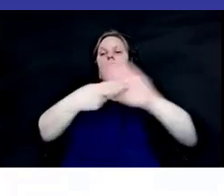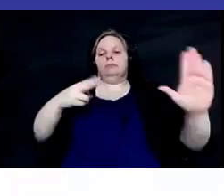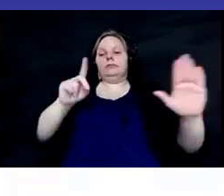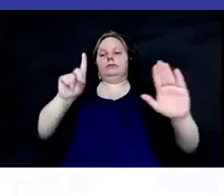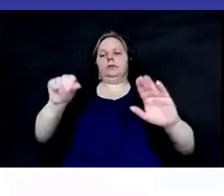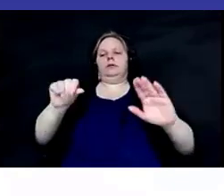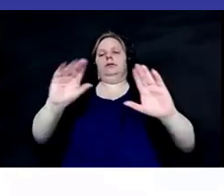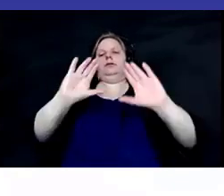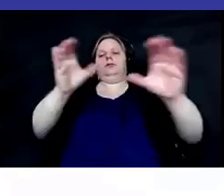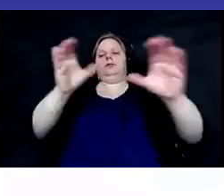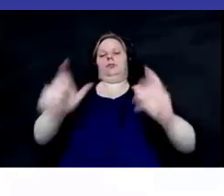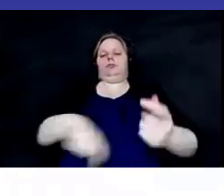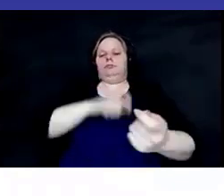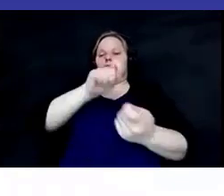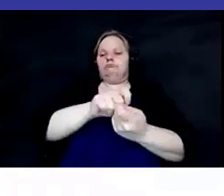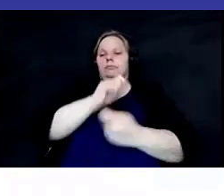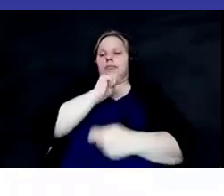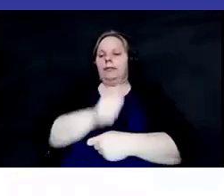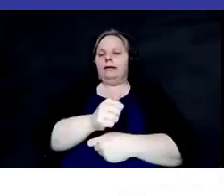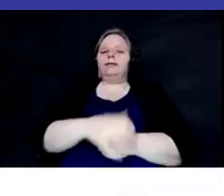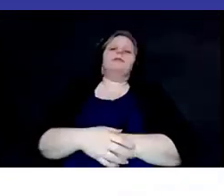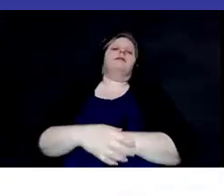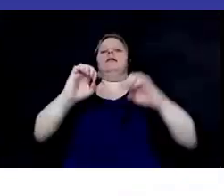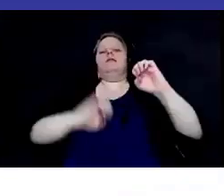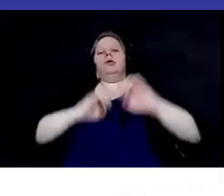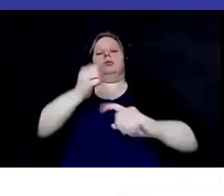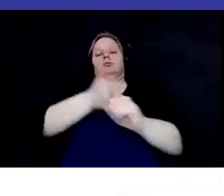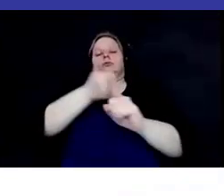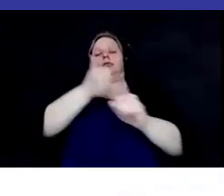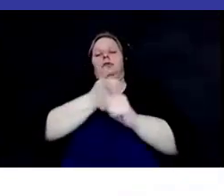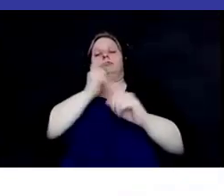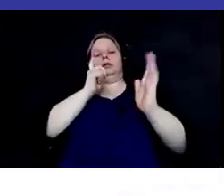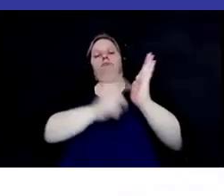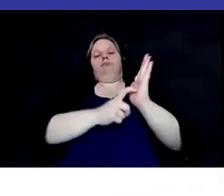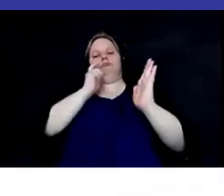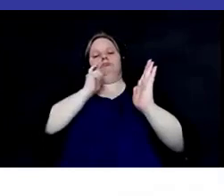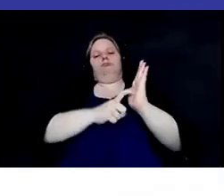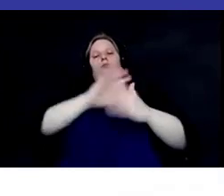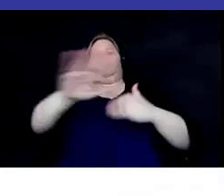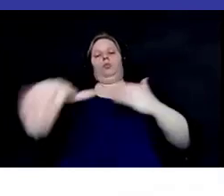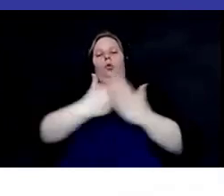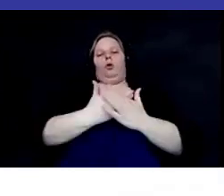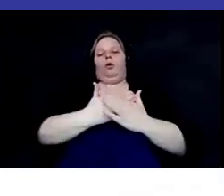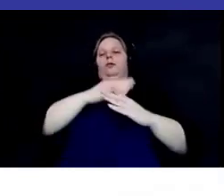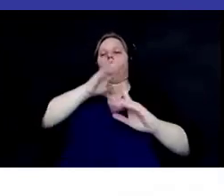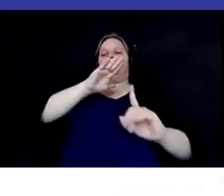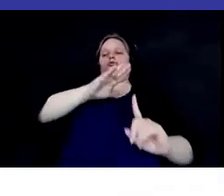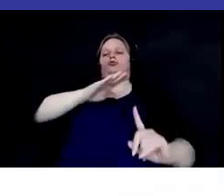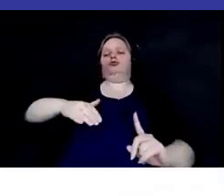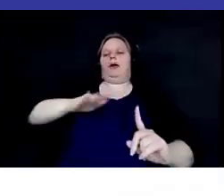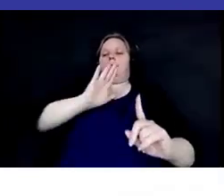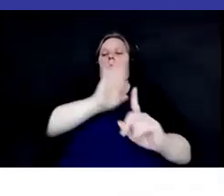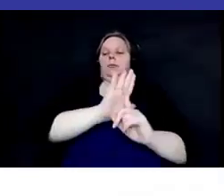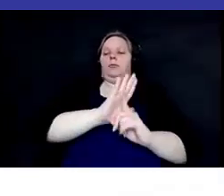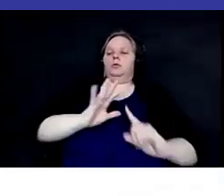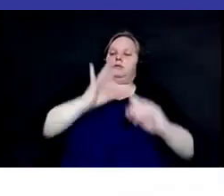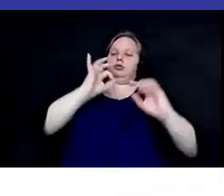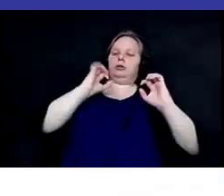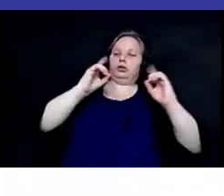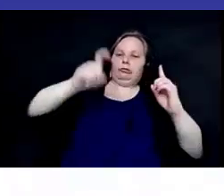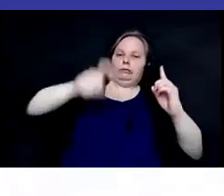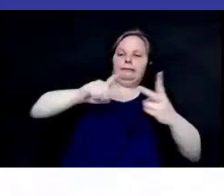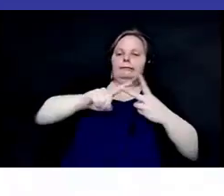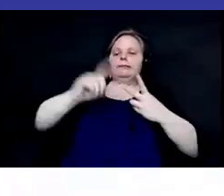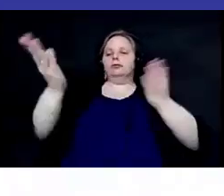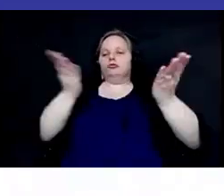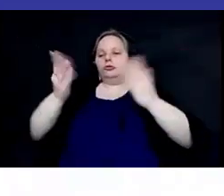specific. The evaluation must identify all of the child's special education and related service needs, whether or